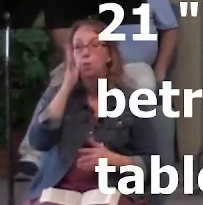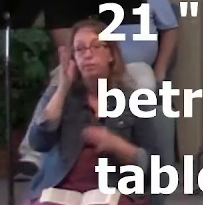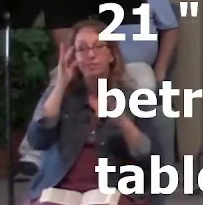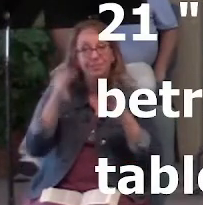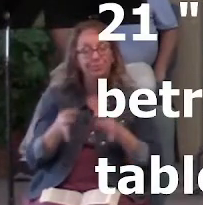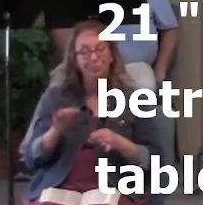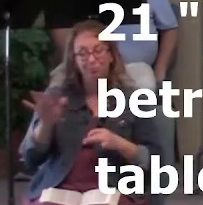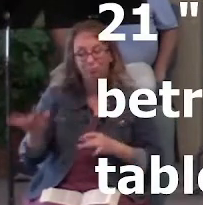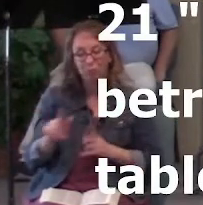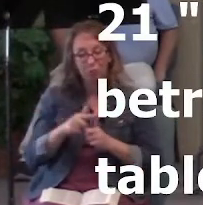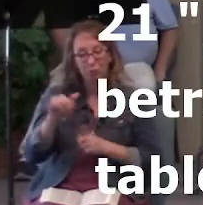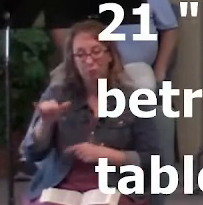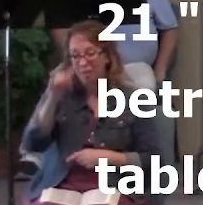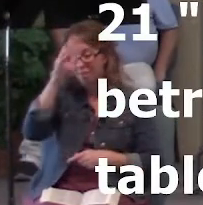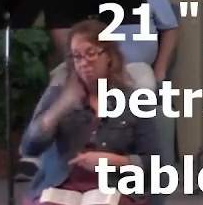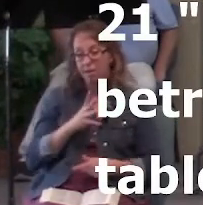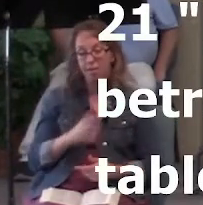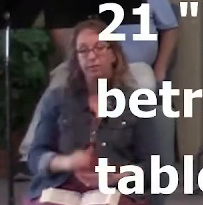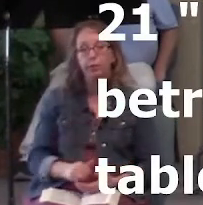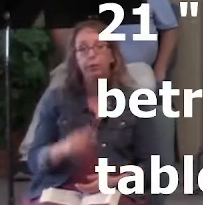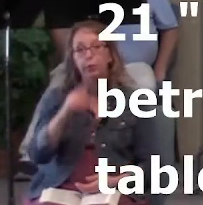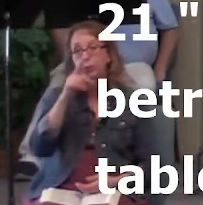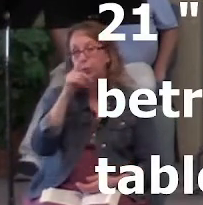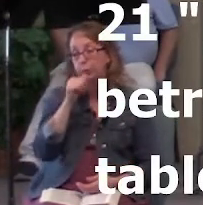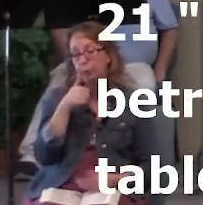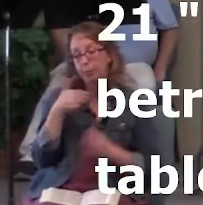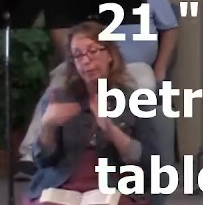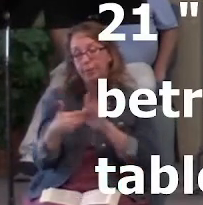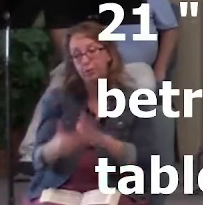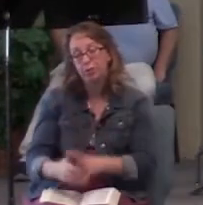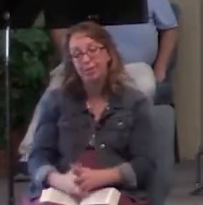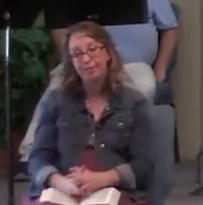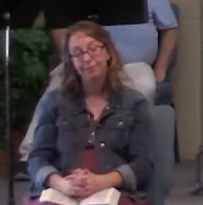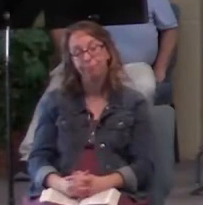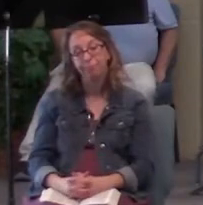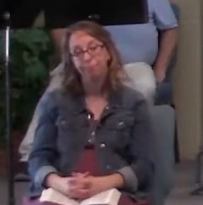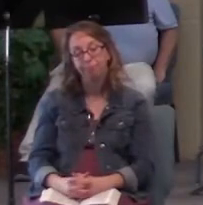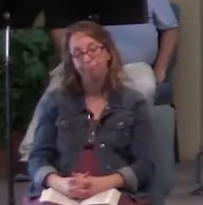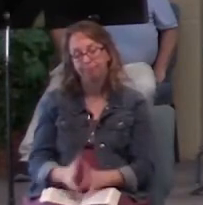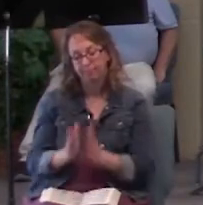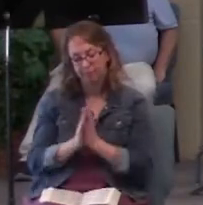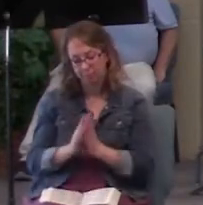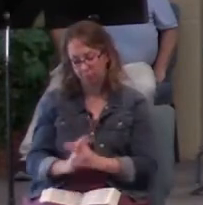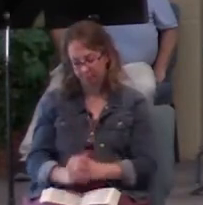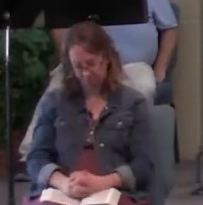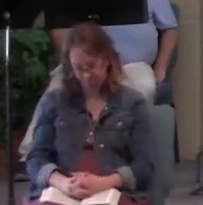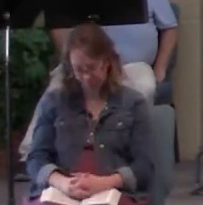to that man by whom He is betrayed. Let's pray.